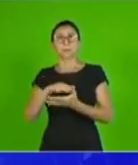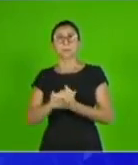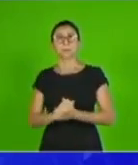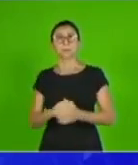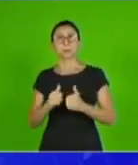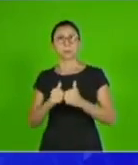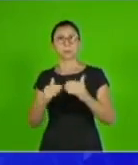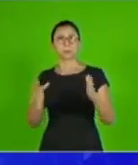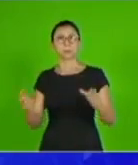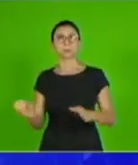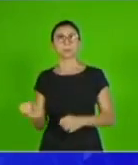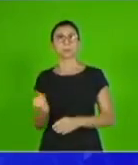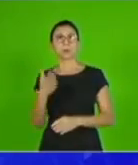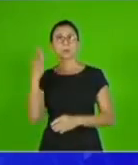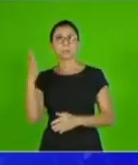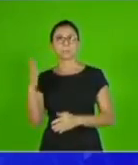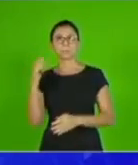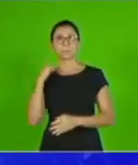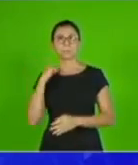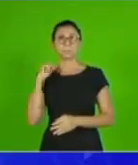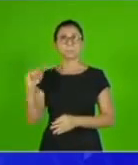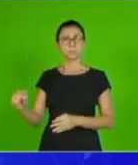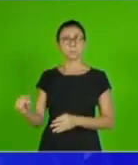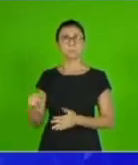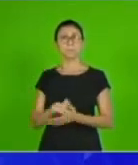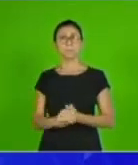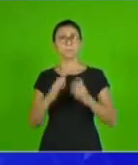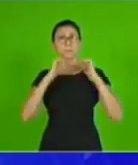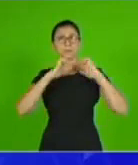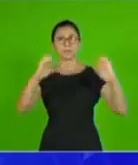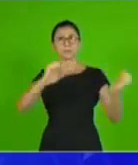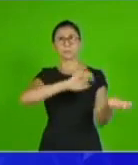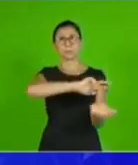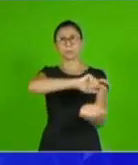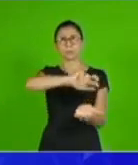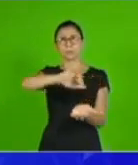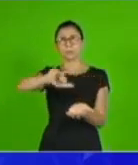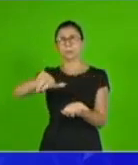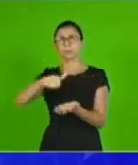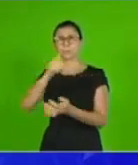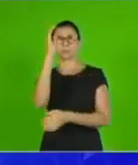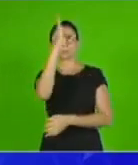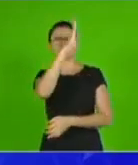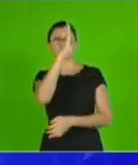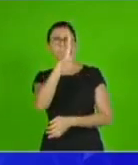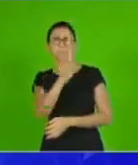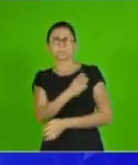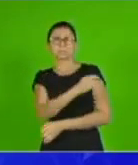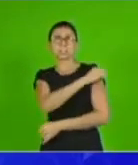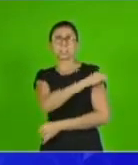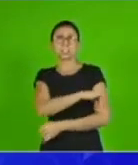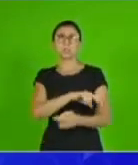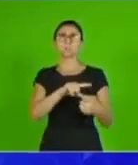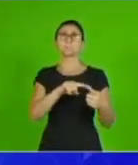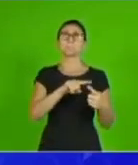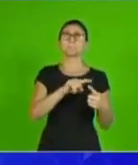consecration of a church in Minas Gerais, in Belo Horizonte. There were also many